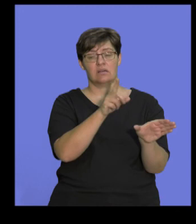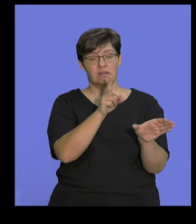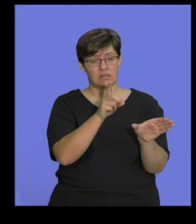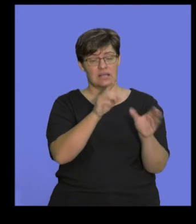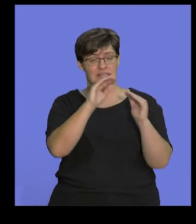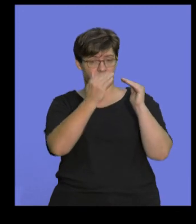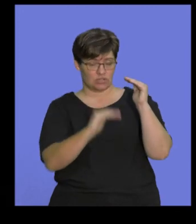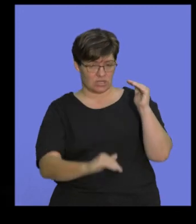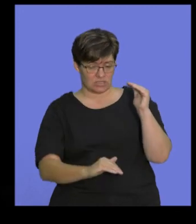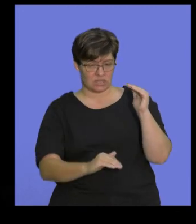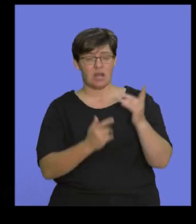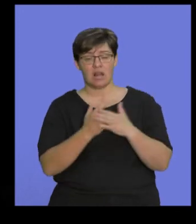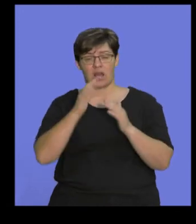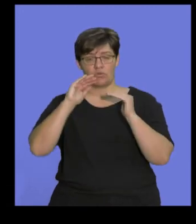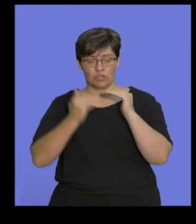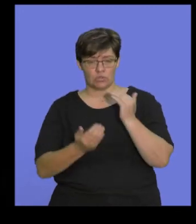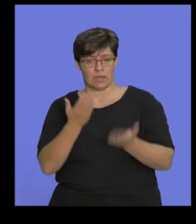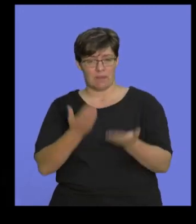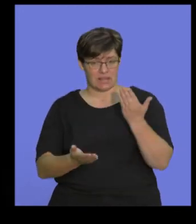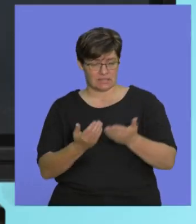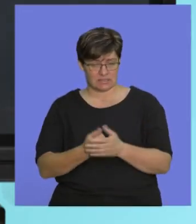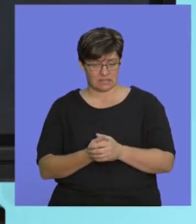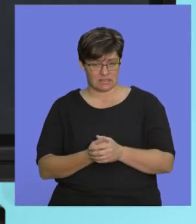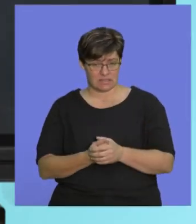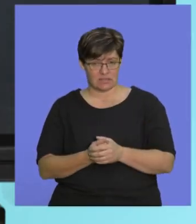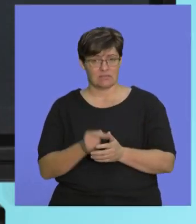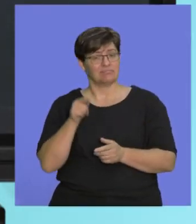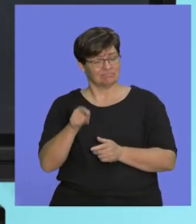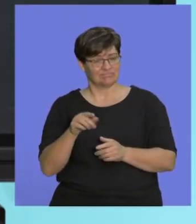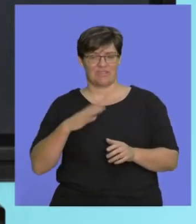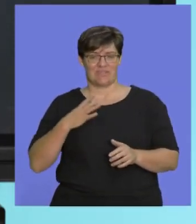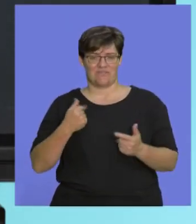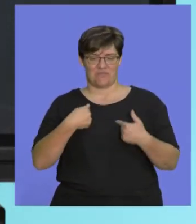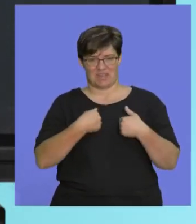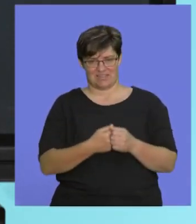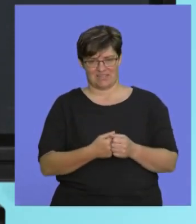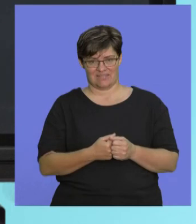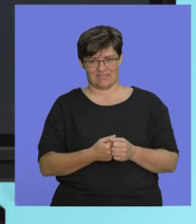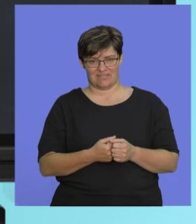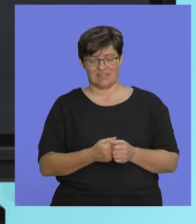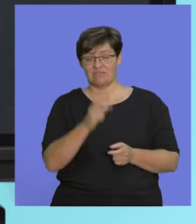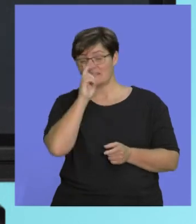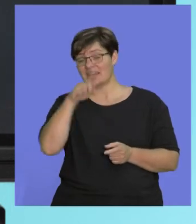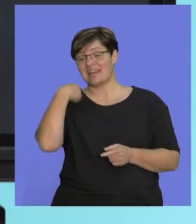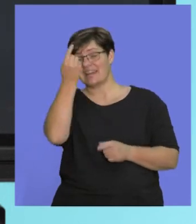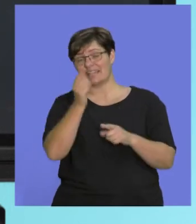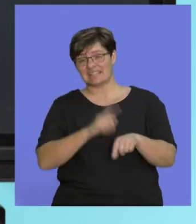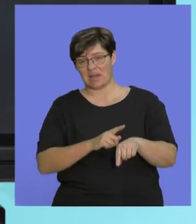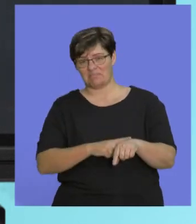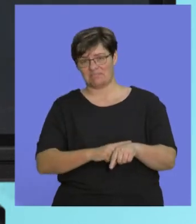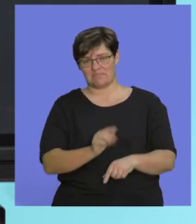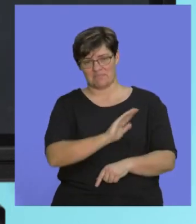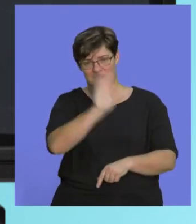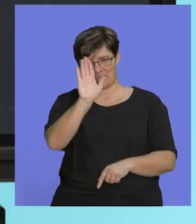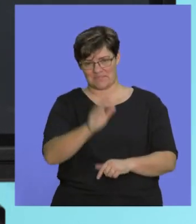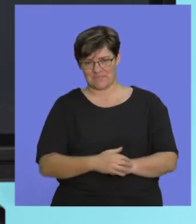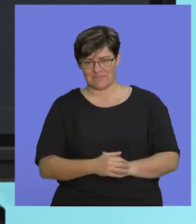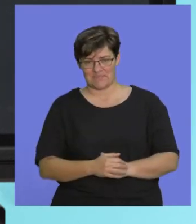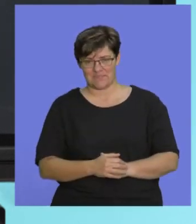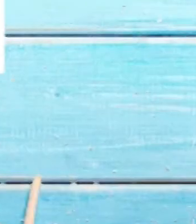look at the reducing balance, and that's it from me. Guys, until I see you next time, cheers.